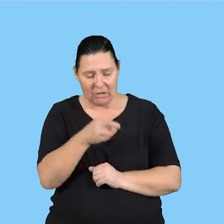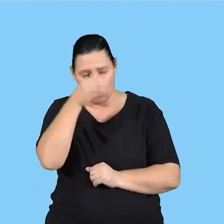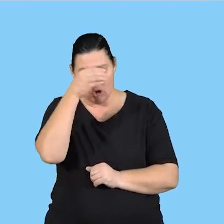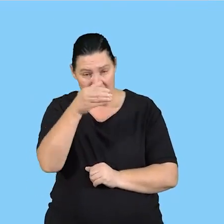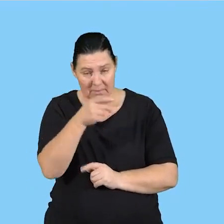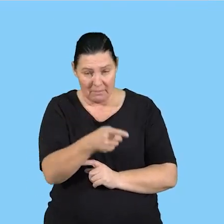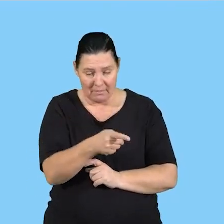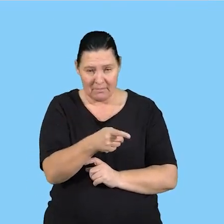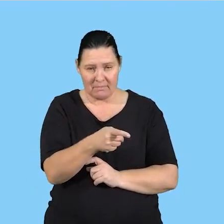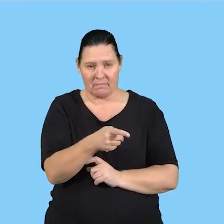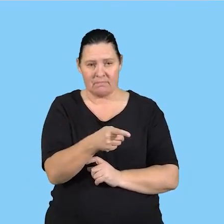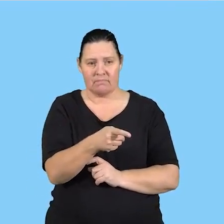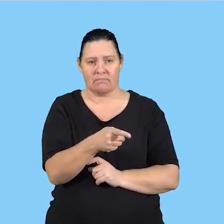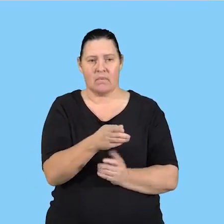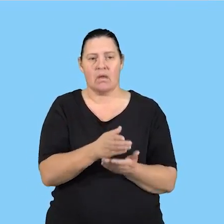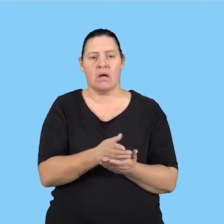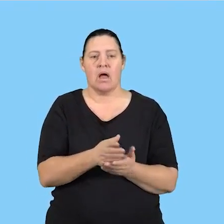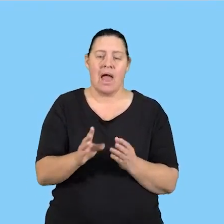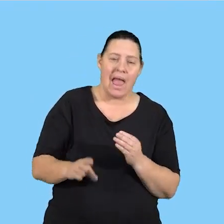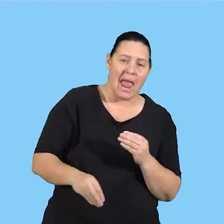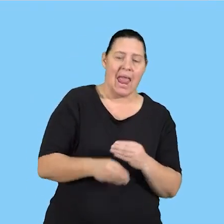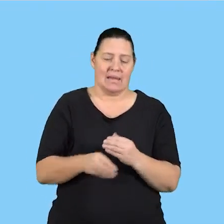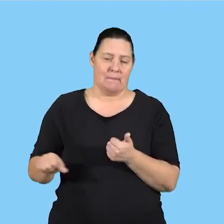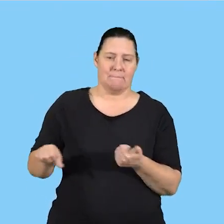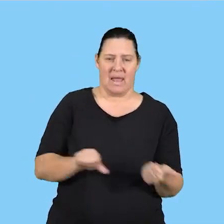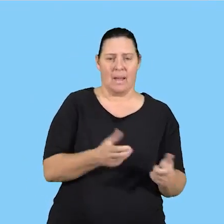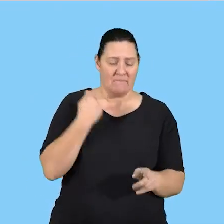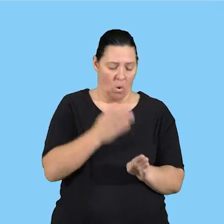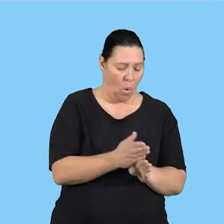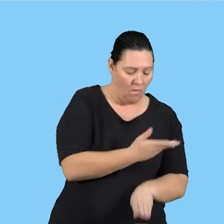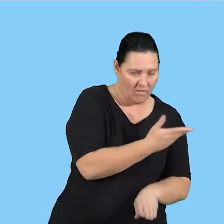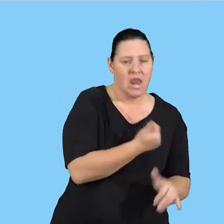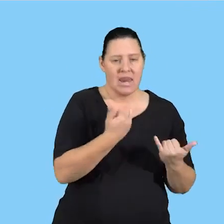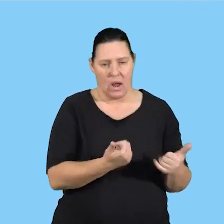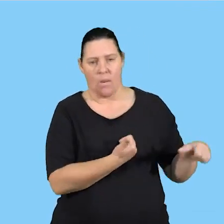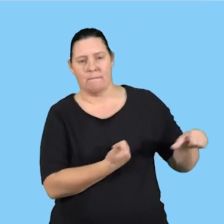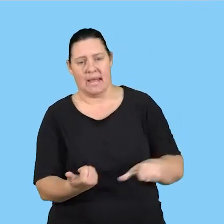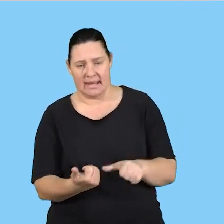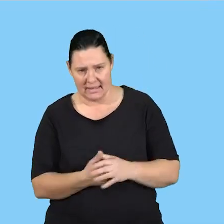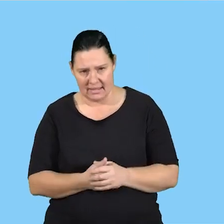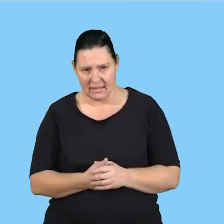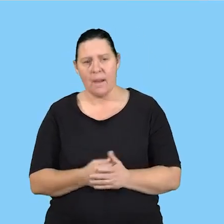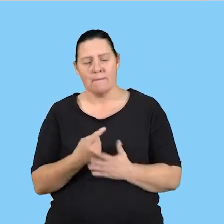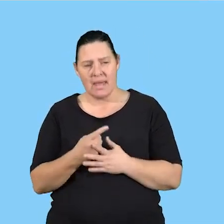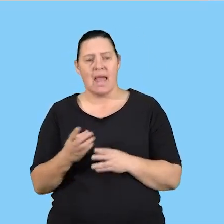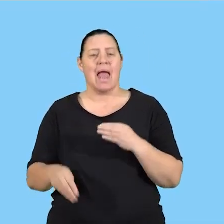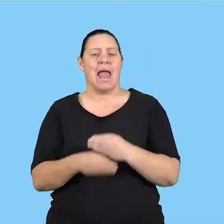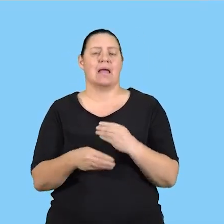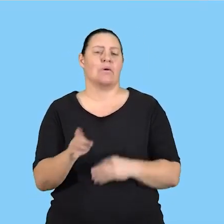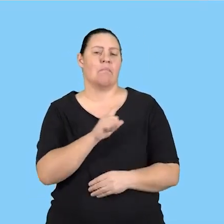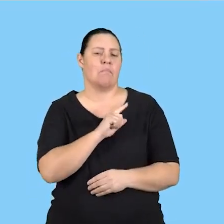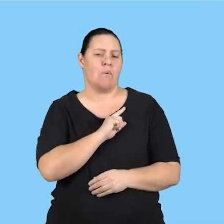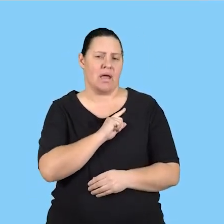the concepts that have been added back. I will elaborate more on the